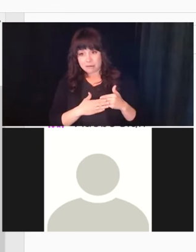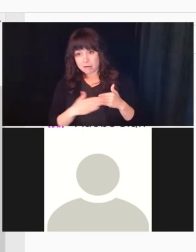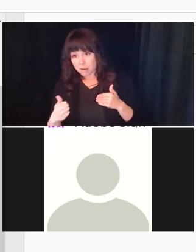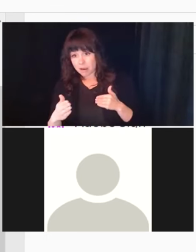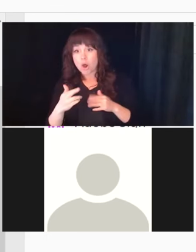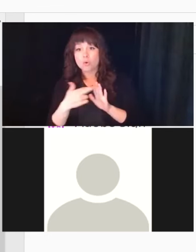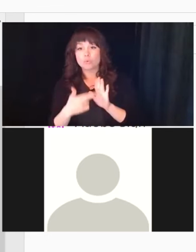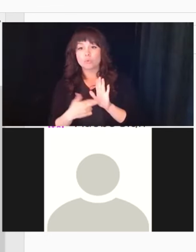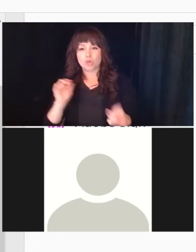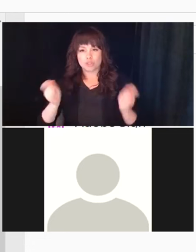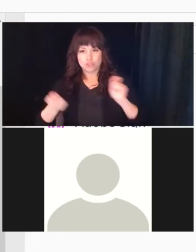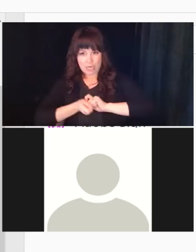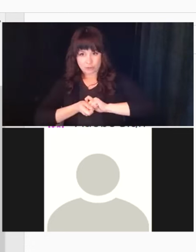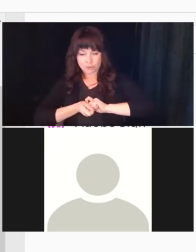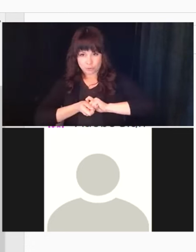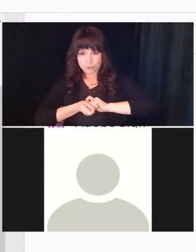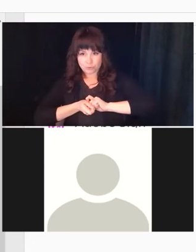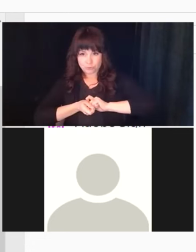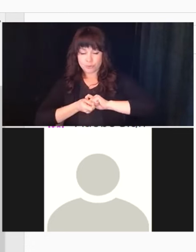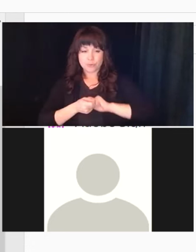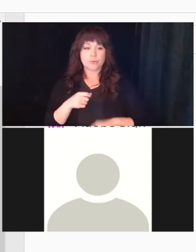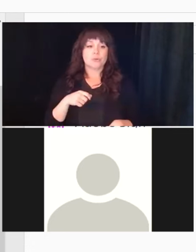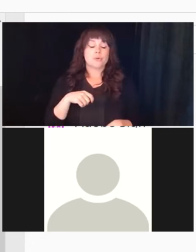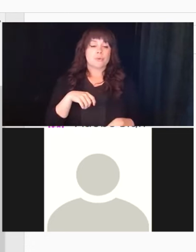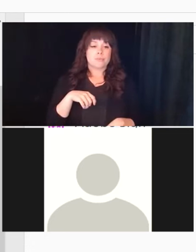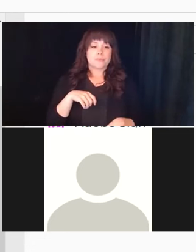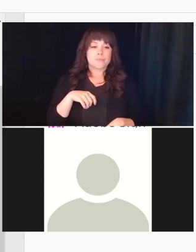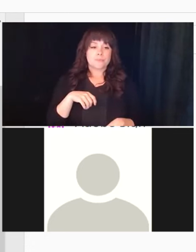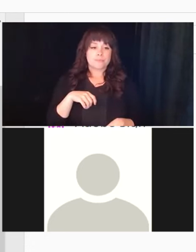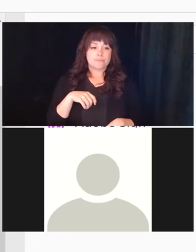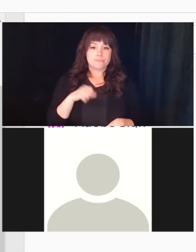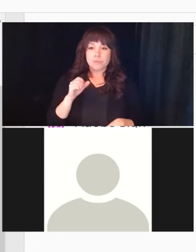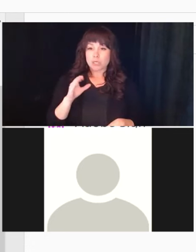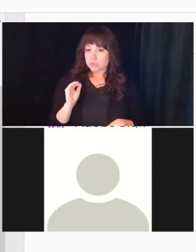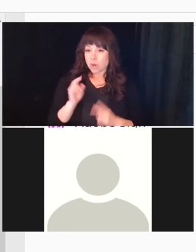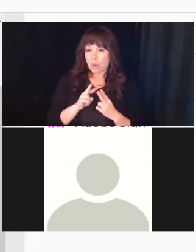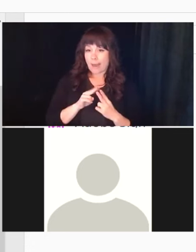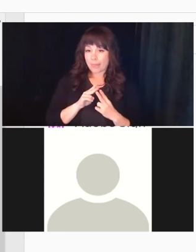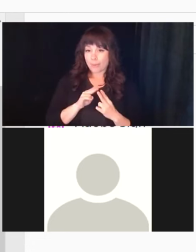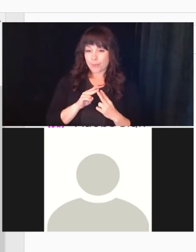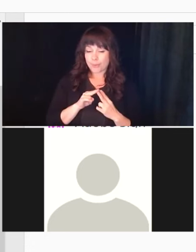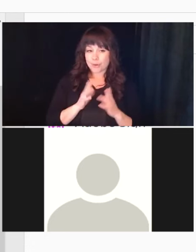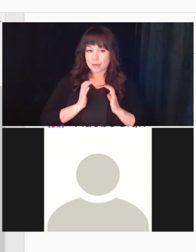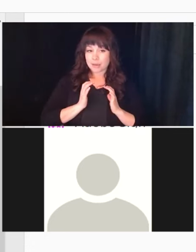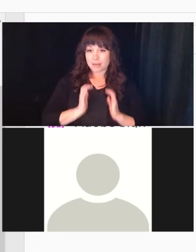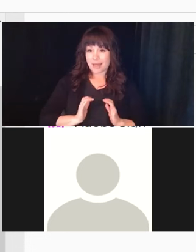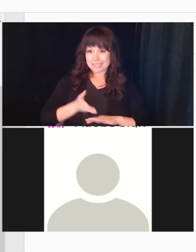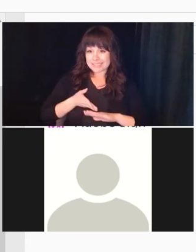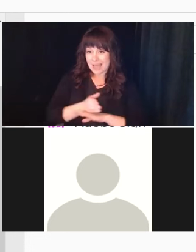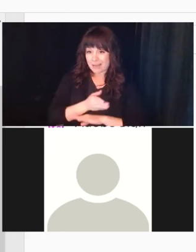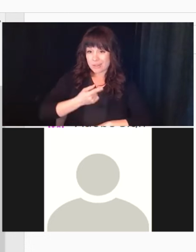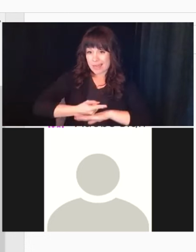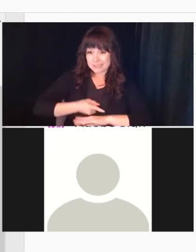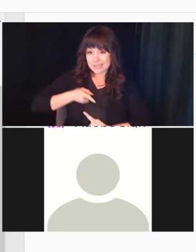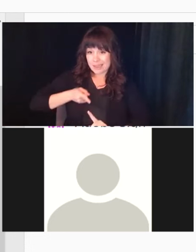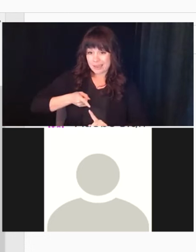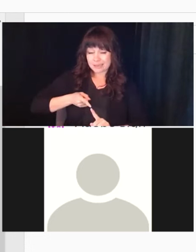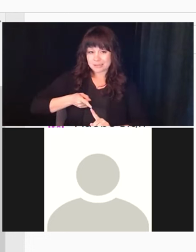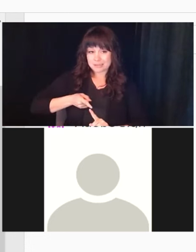payment is received have changed. And so either clients after that date are going to